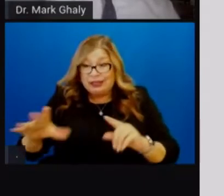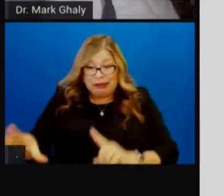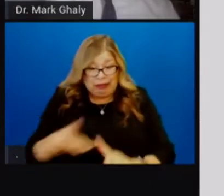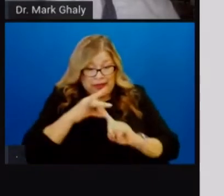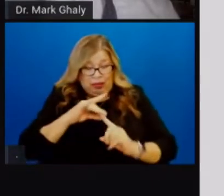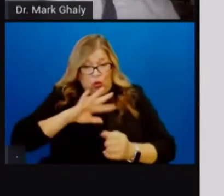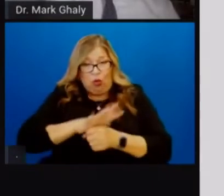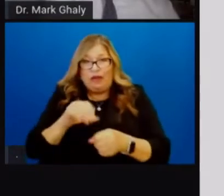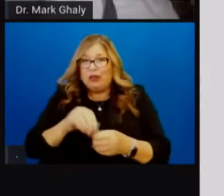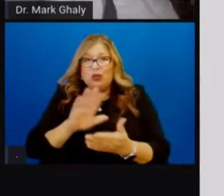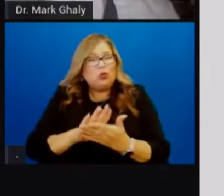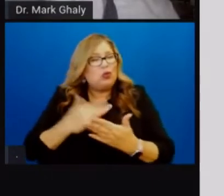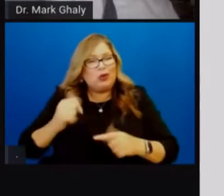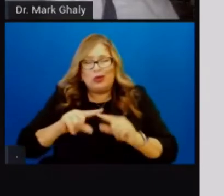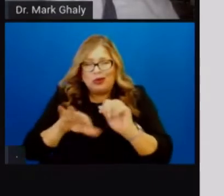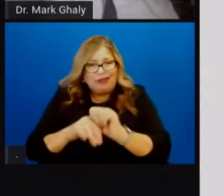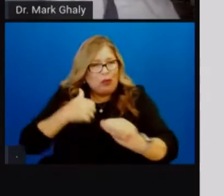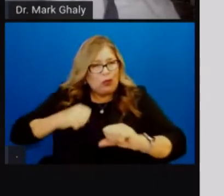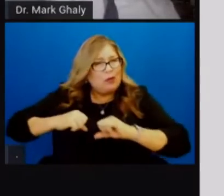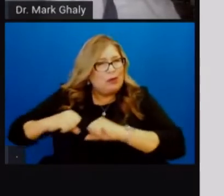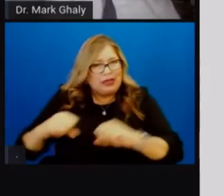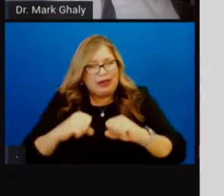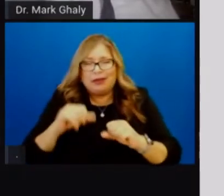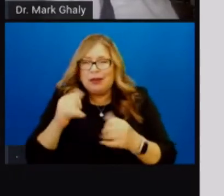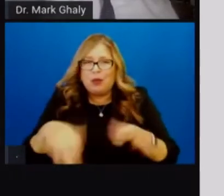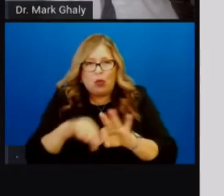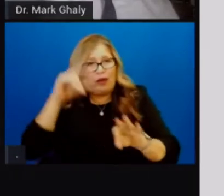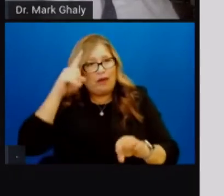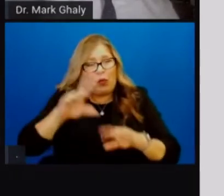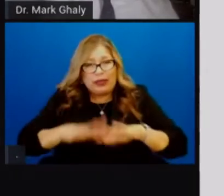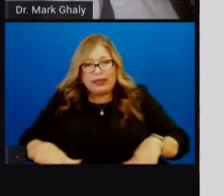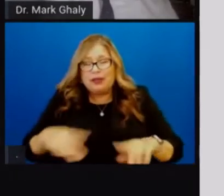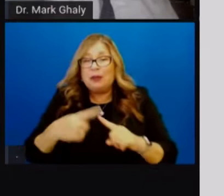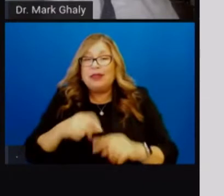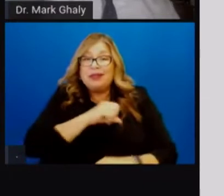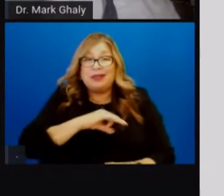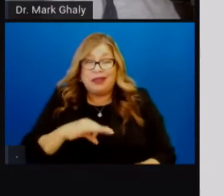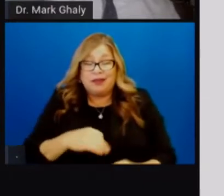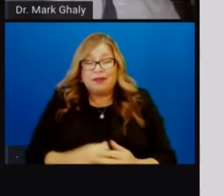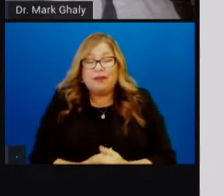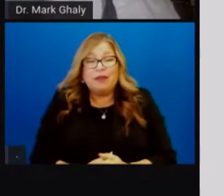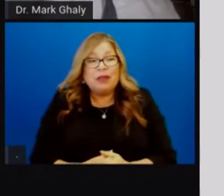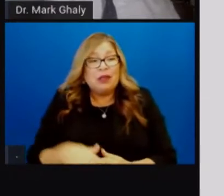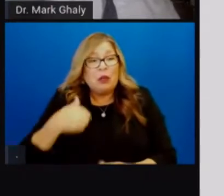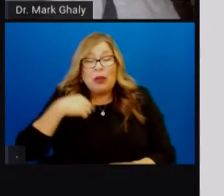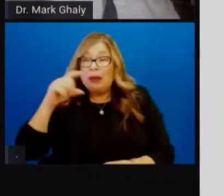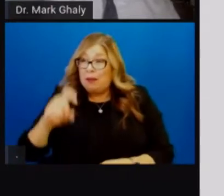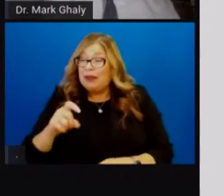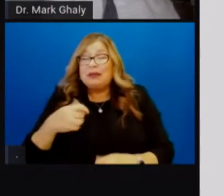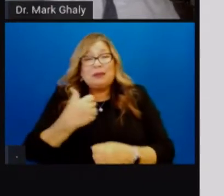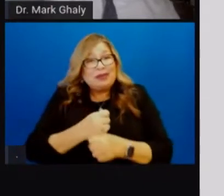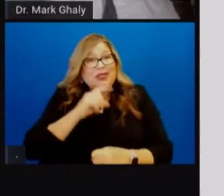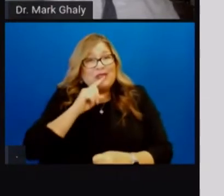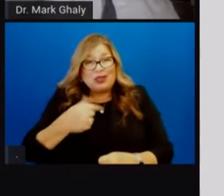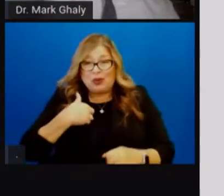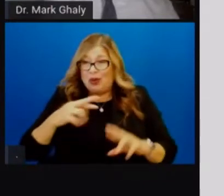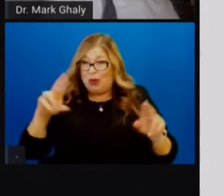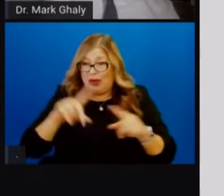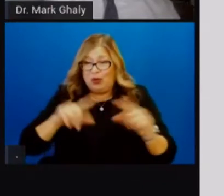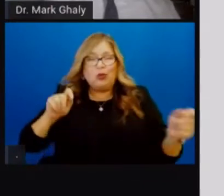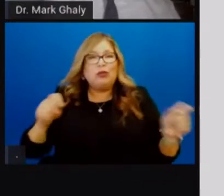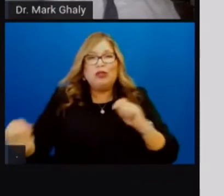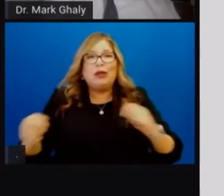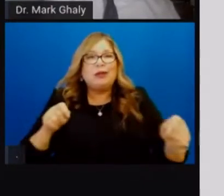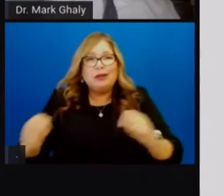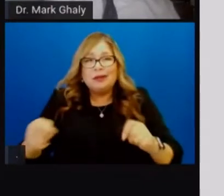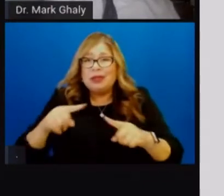that safety feature of the first bullet. We must remain prepared to adjust as the conditions of the virus adjust. I just